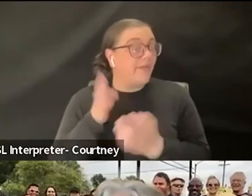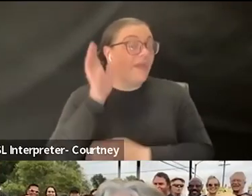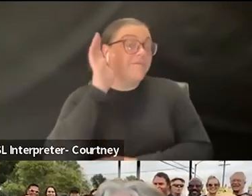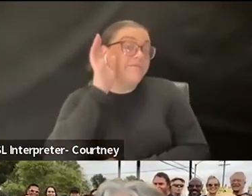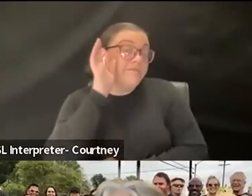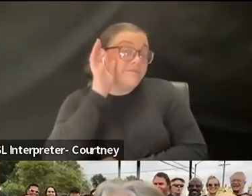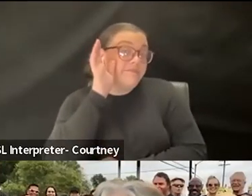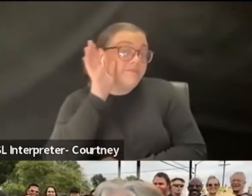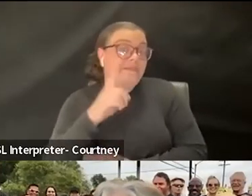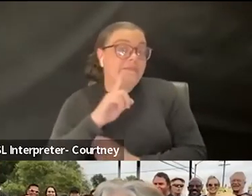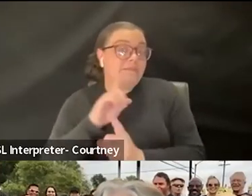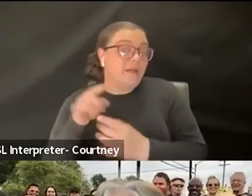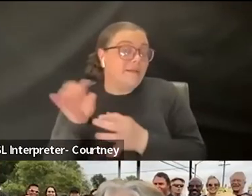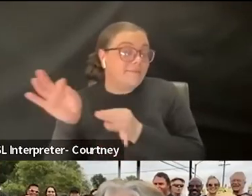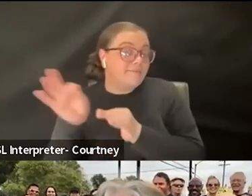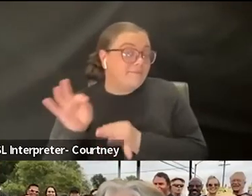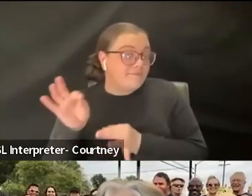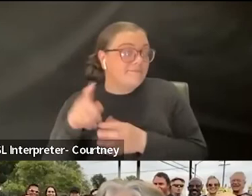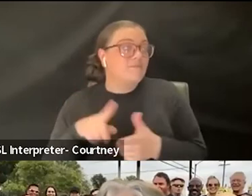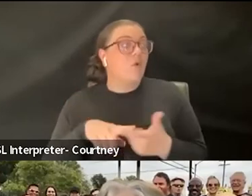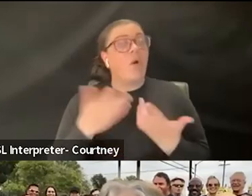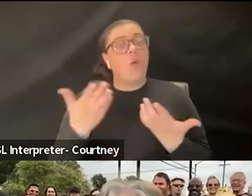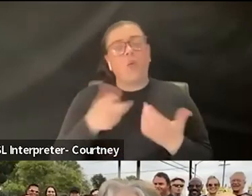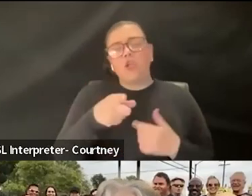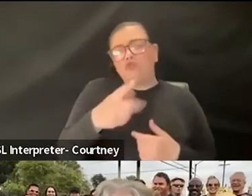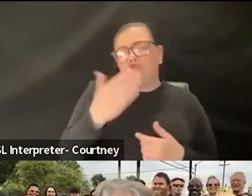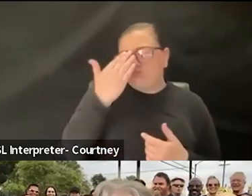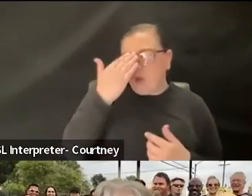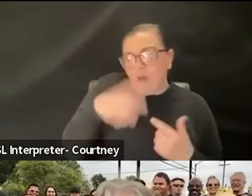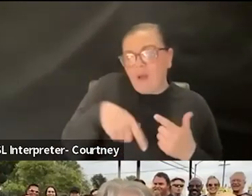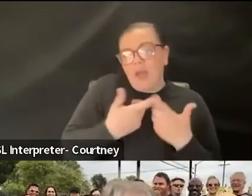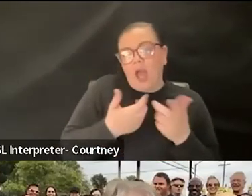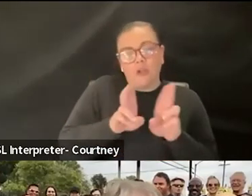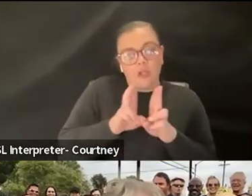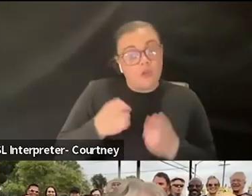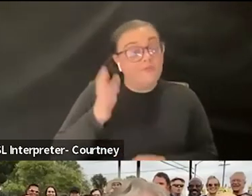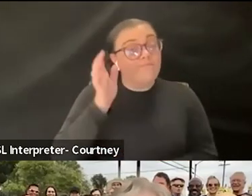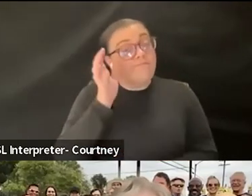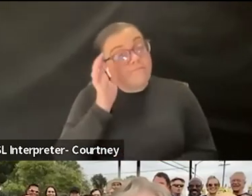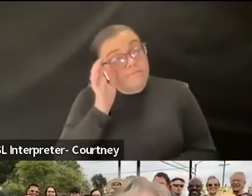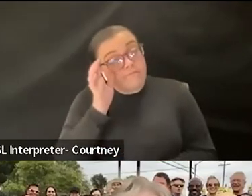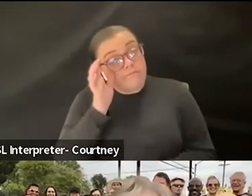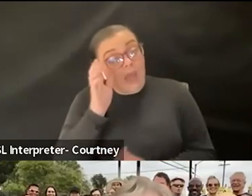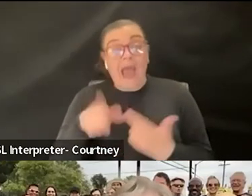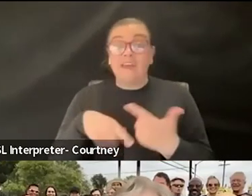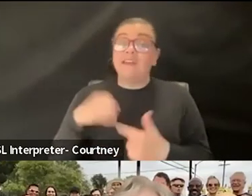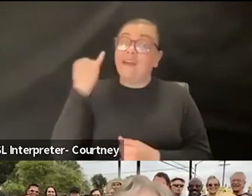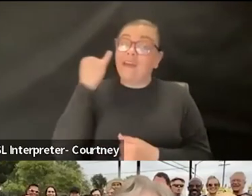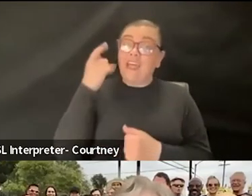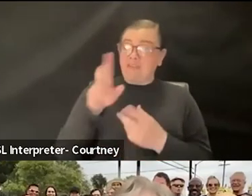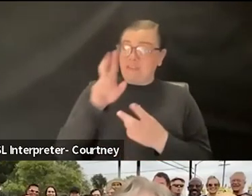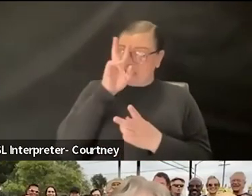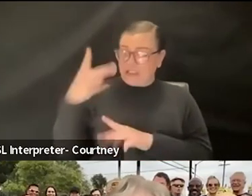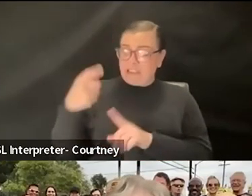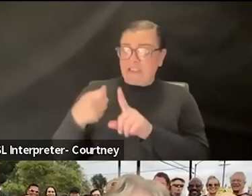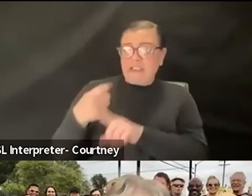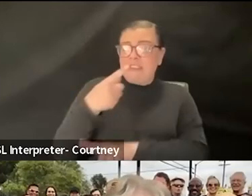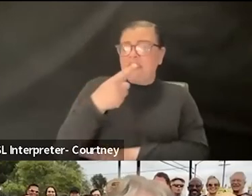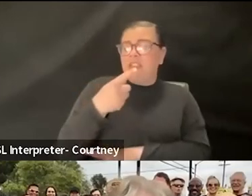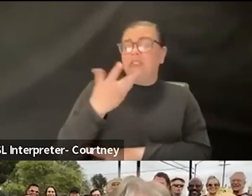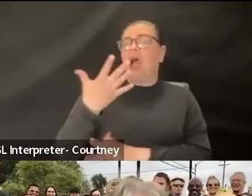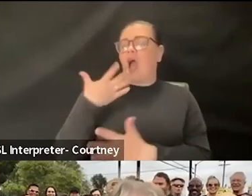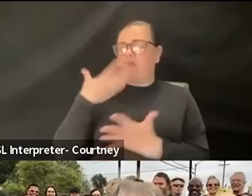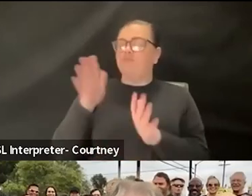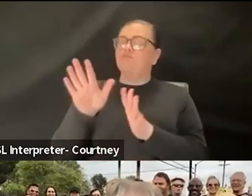that? And address those concerns. And then ask them and get them to ask